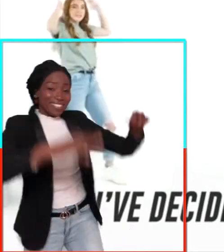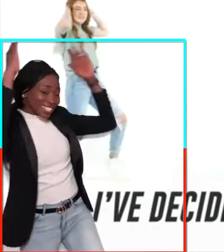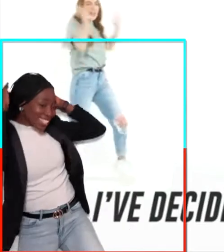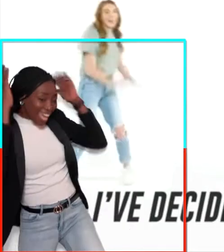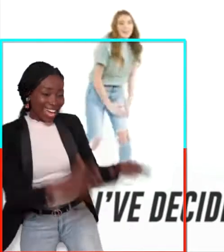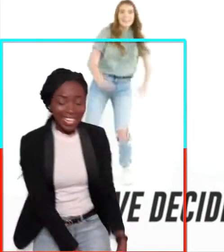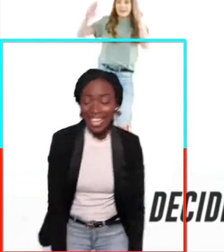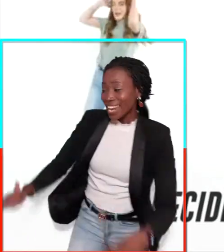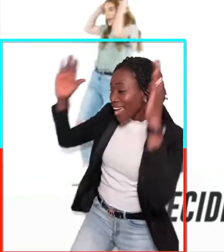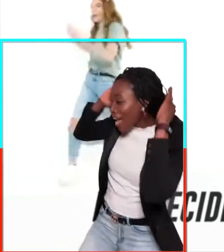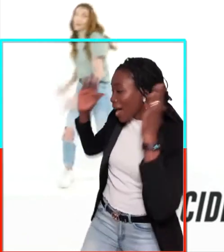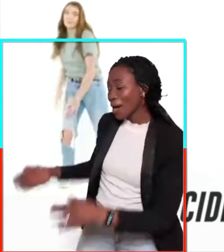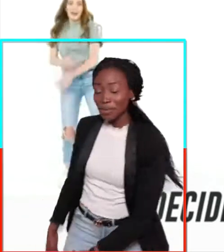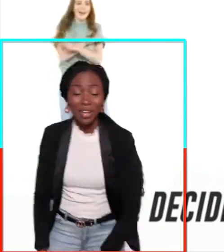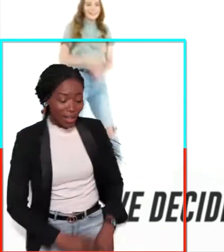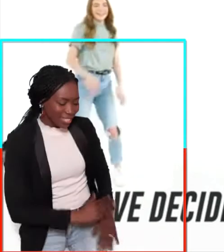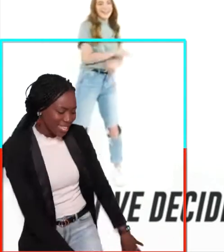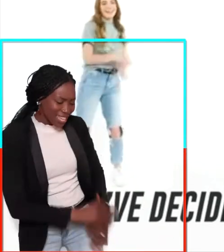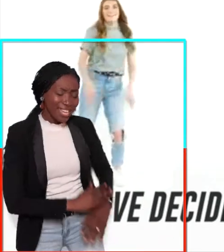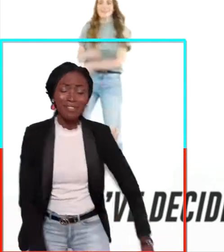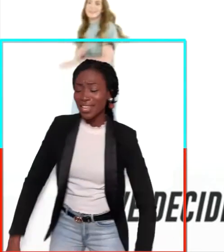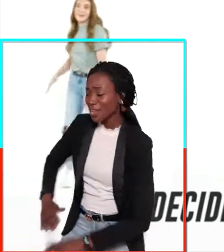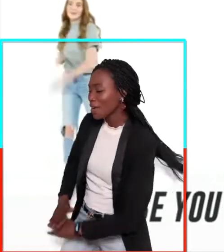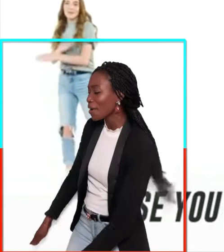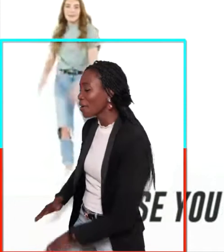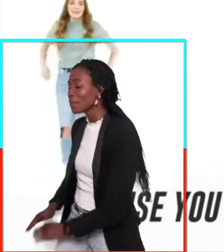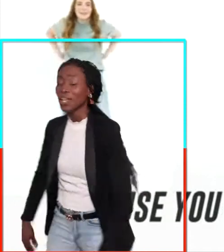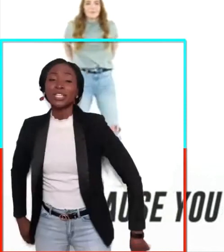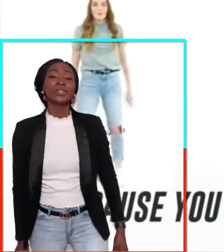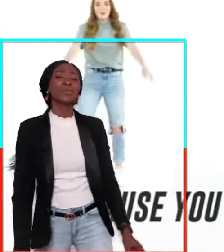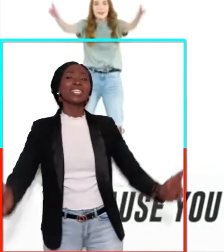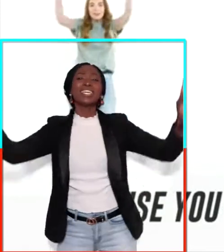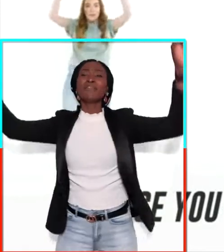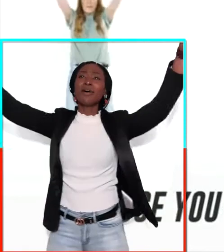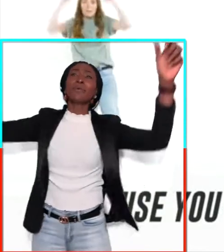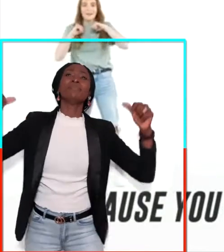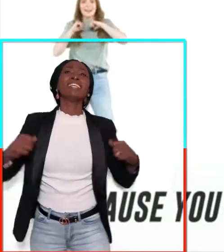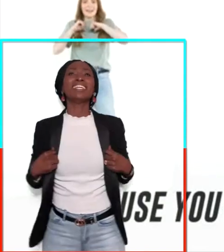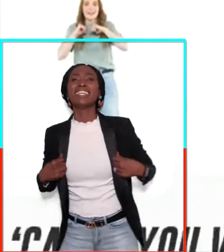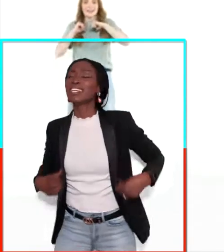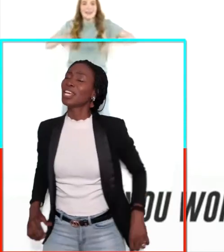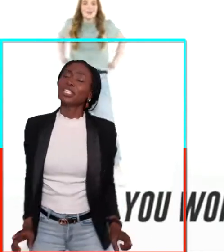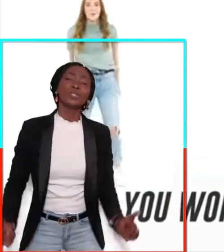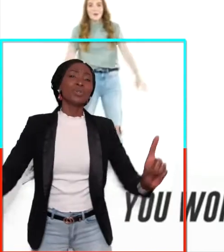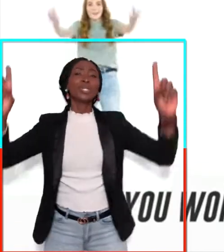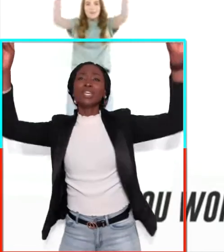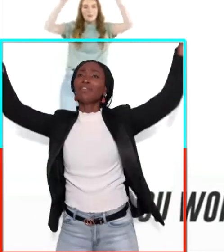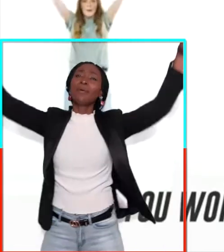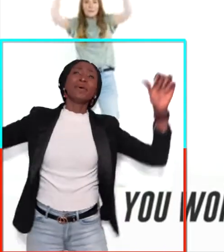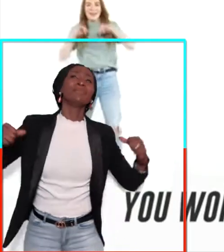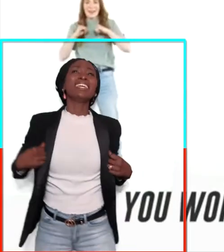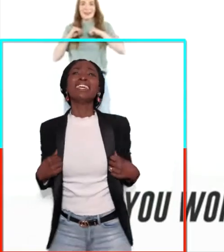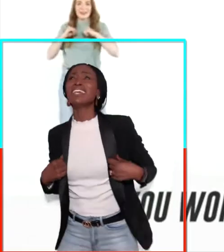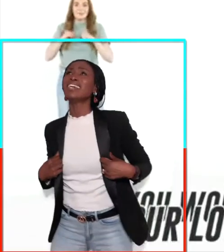Yeah, I've decided I'm not giving up, 'cause you won't give up on me. You won't give